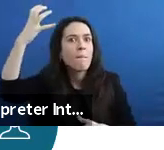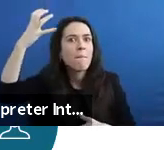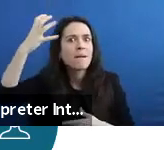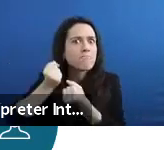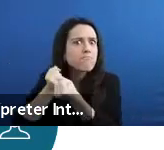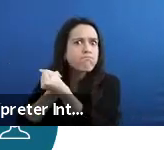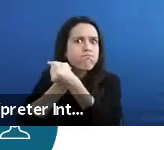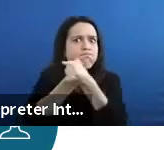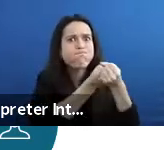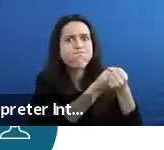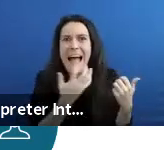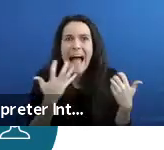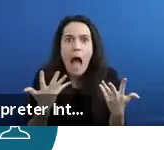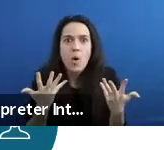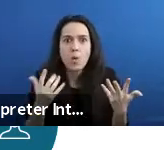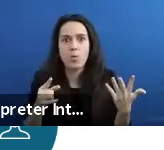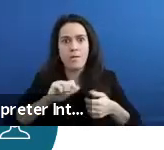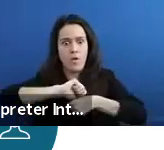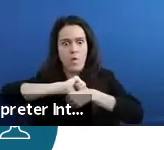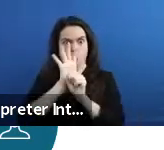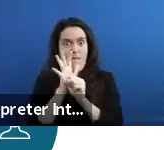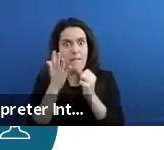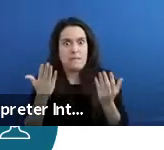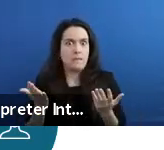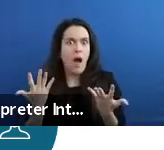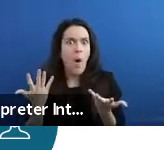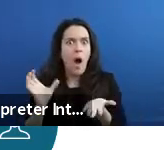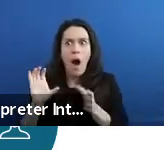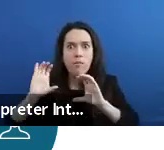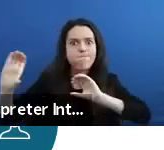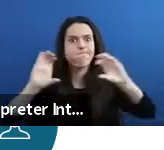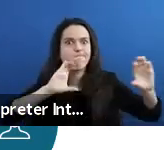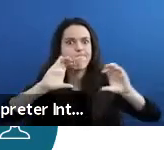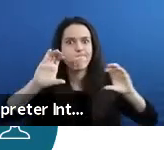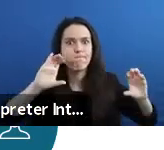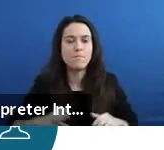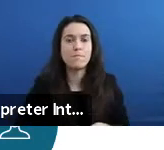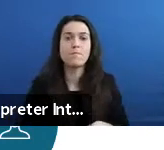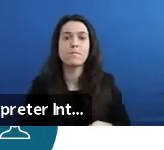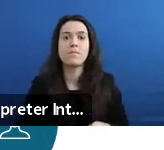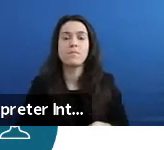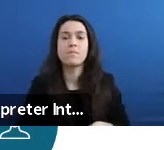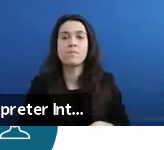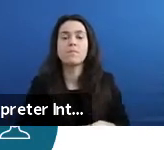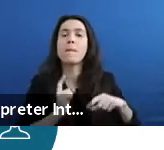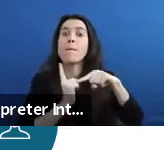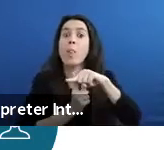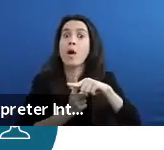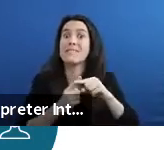in response to the COVID-19 pandemic, and also collect data on the educational aspects.